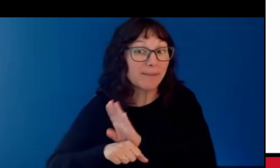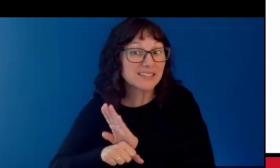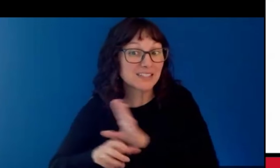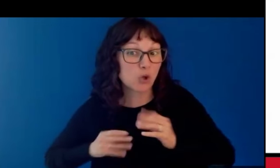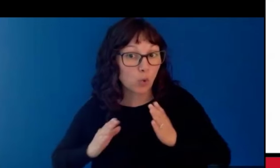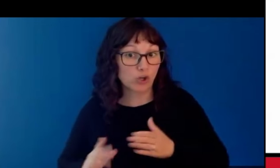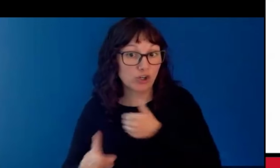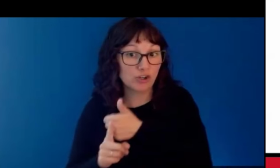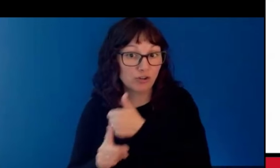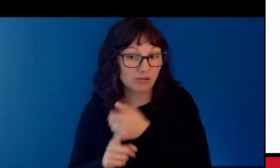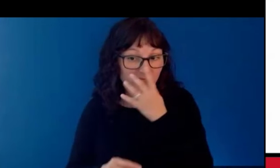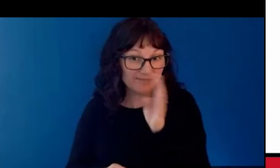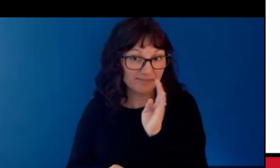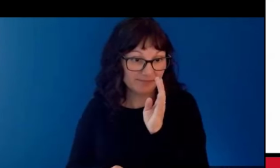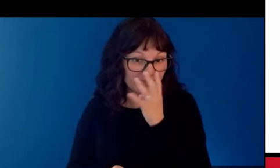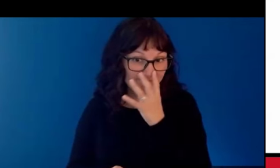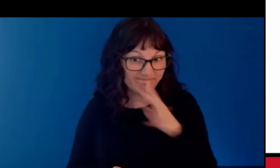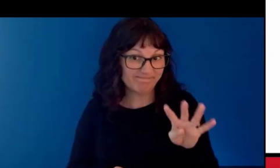owner.